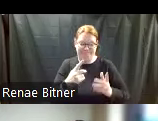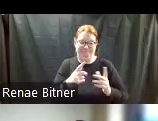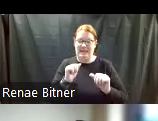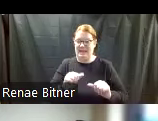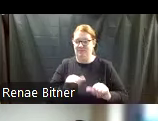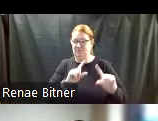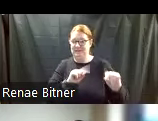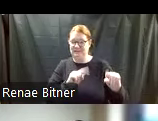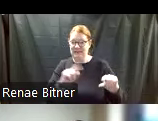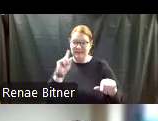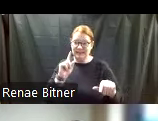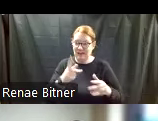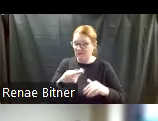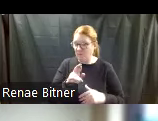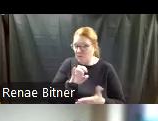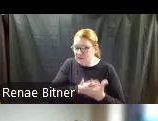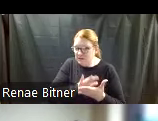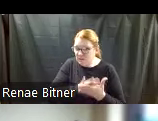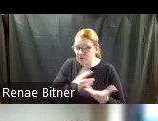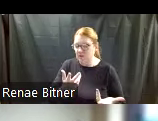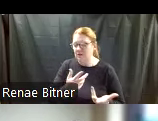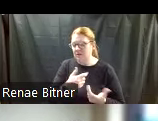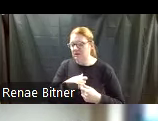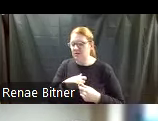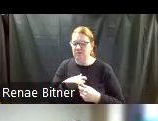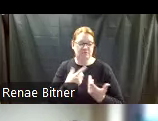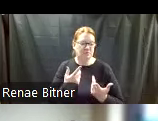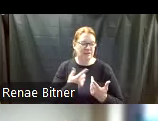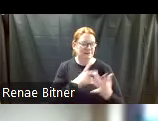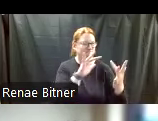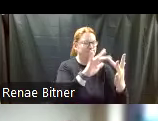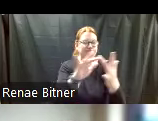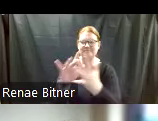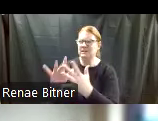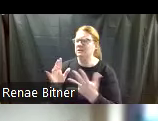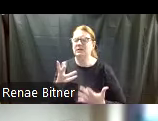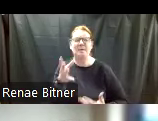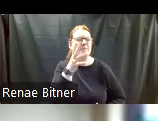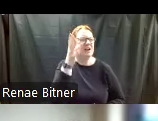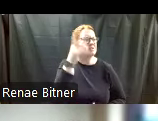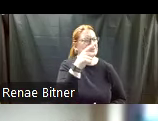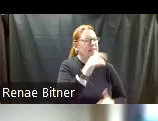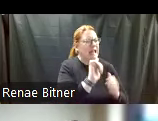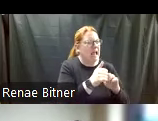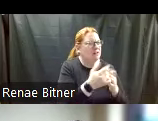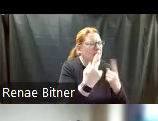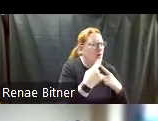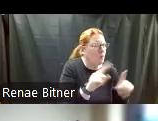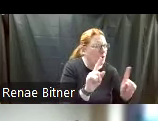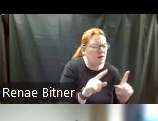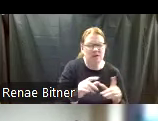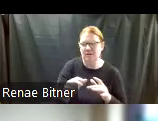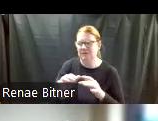get, information about what are other parents doing to make this work. What are things we should be doing to make it easier at